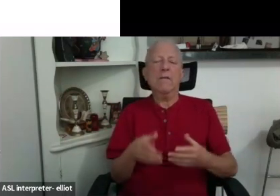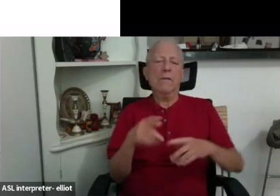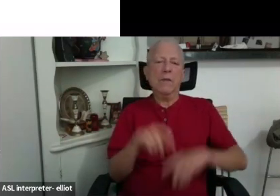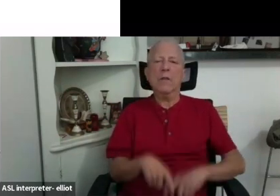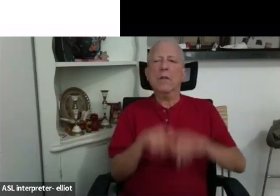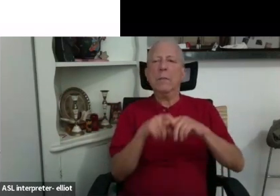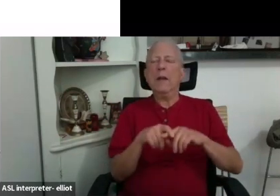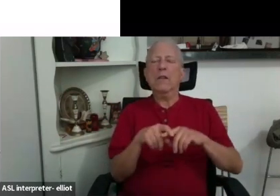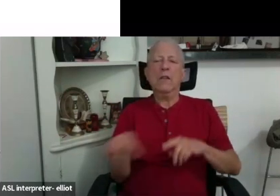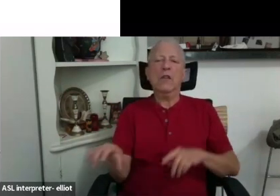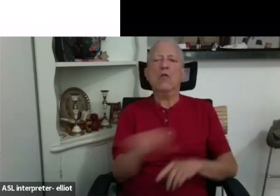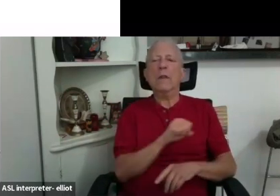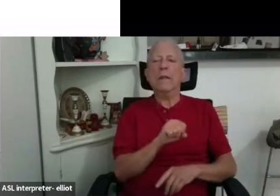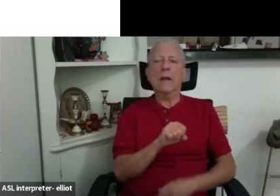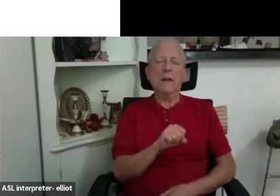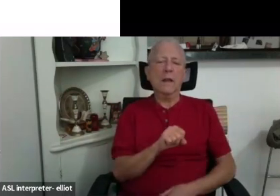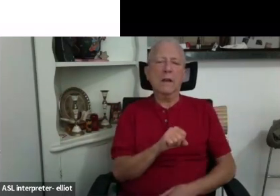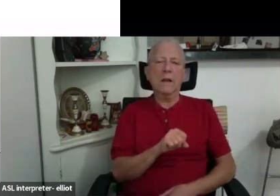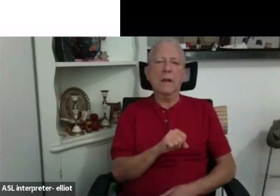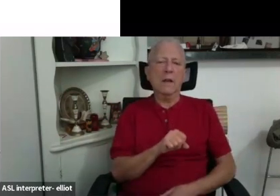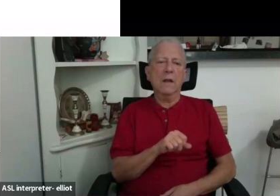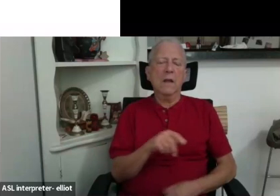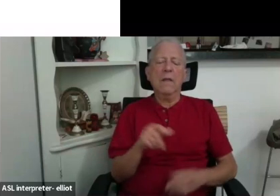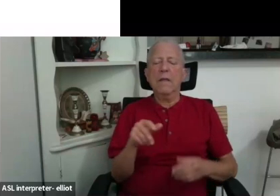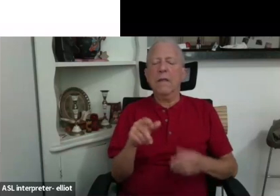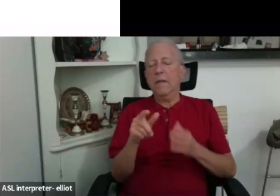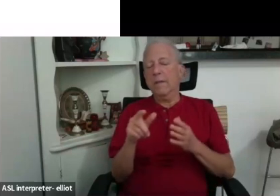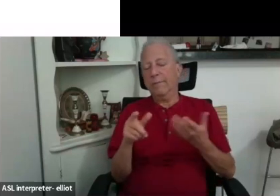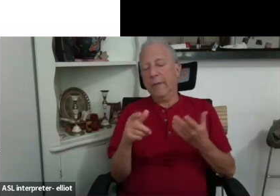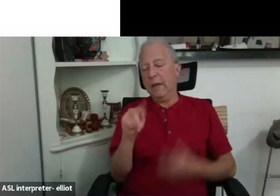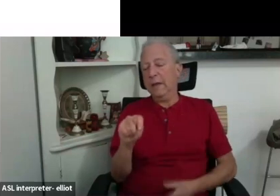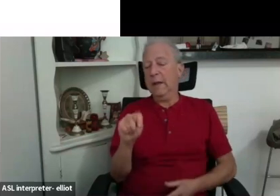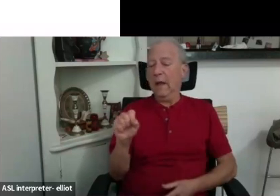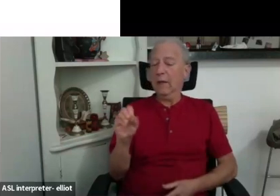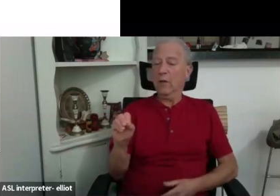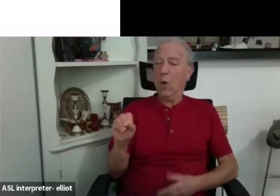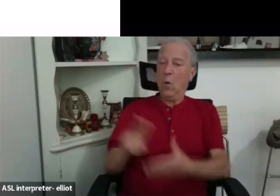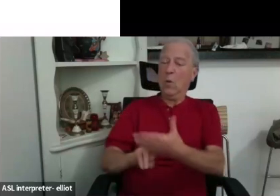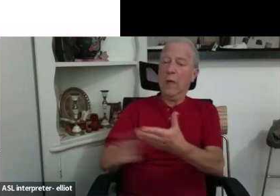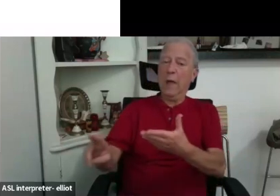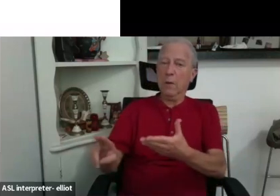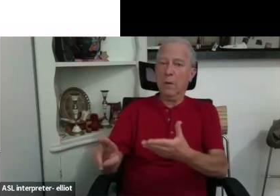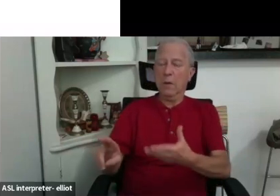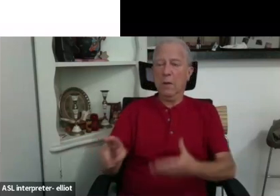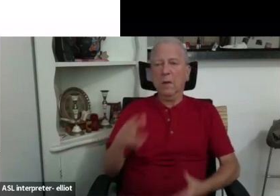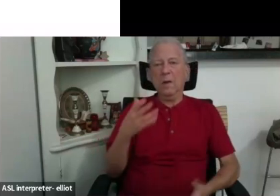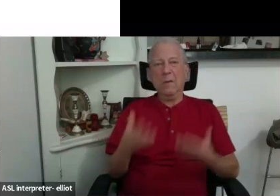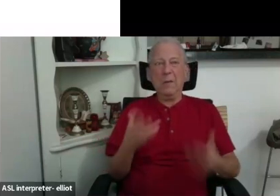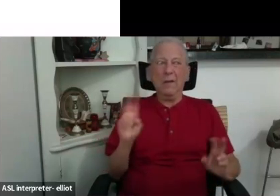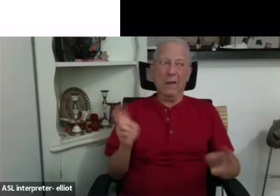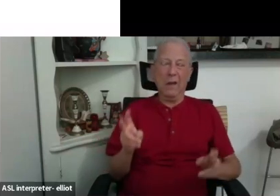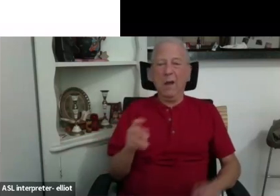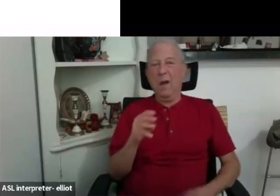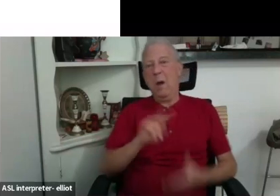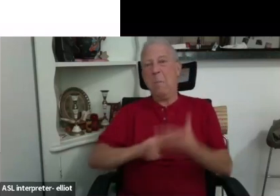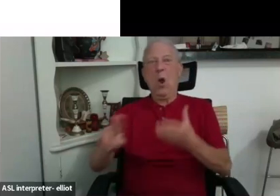is rescinded, the label of a TSO could be like a mark of death to funders, right?